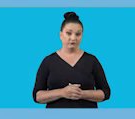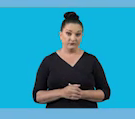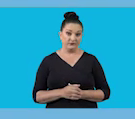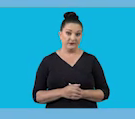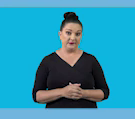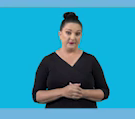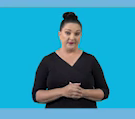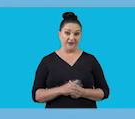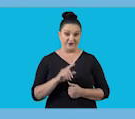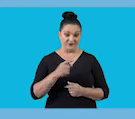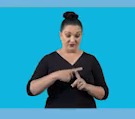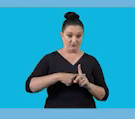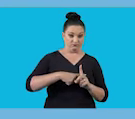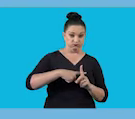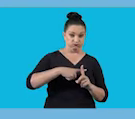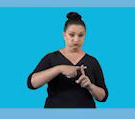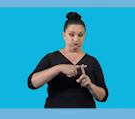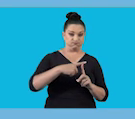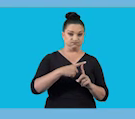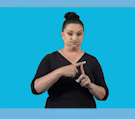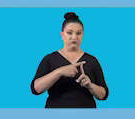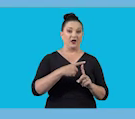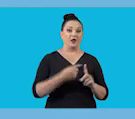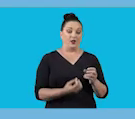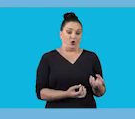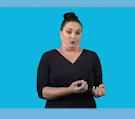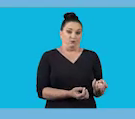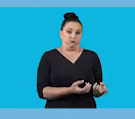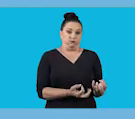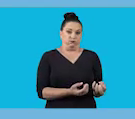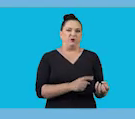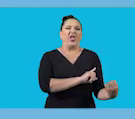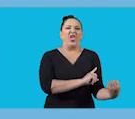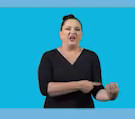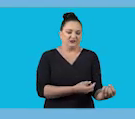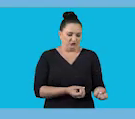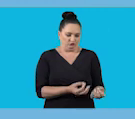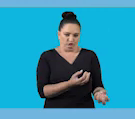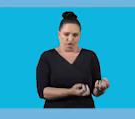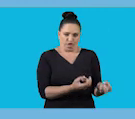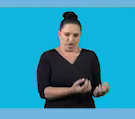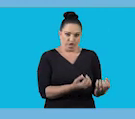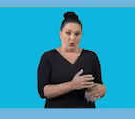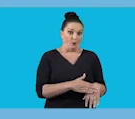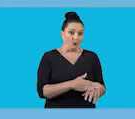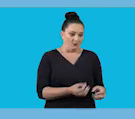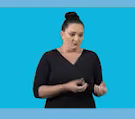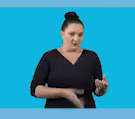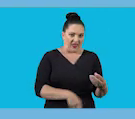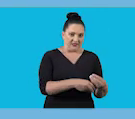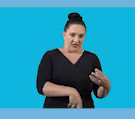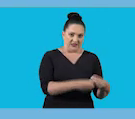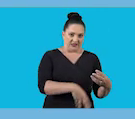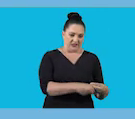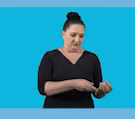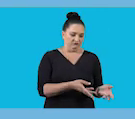So, when we heat that ice, when we add energy onto the ice, the particles that are